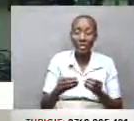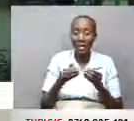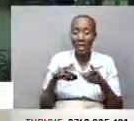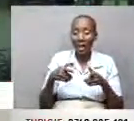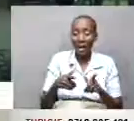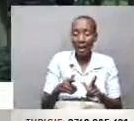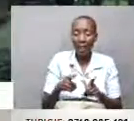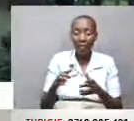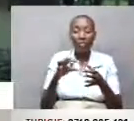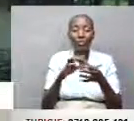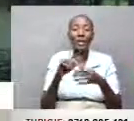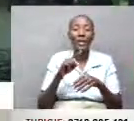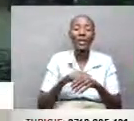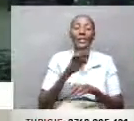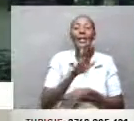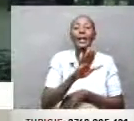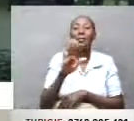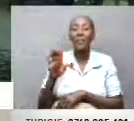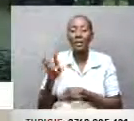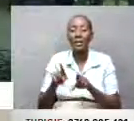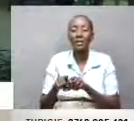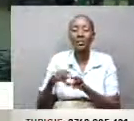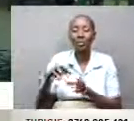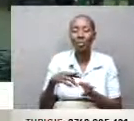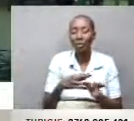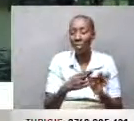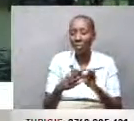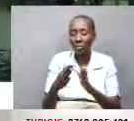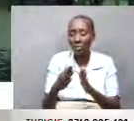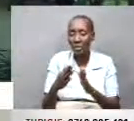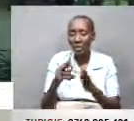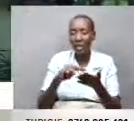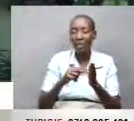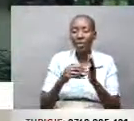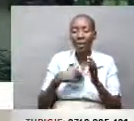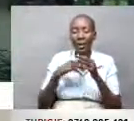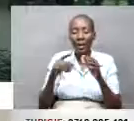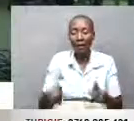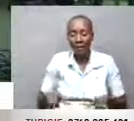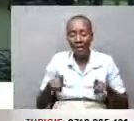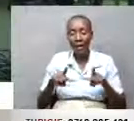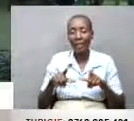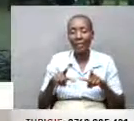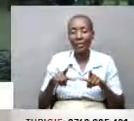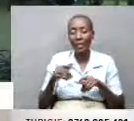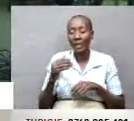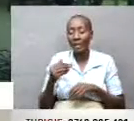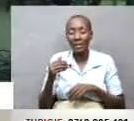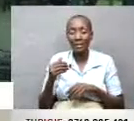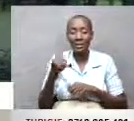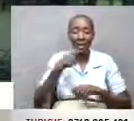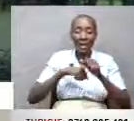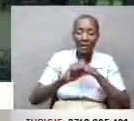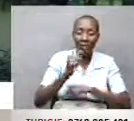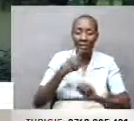time and an opportunity that could give them meaning of life so that they shun things, the activities that